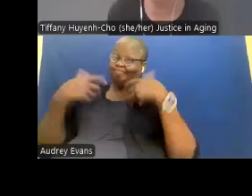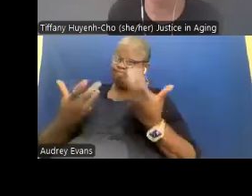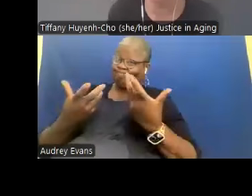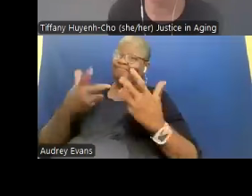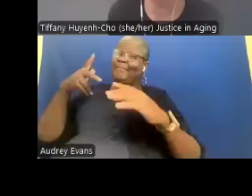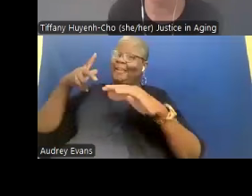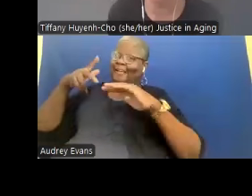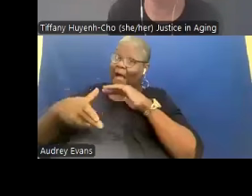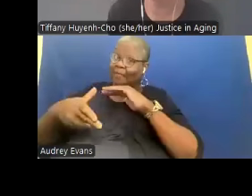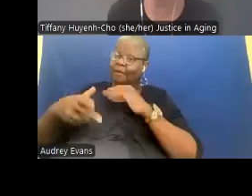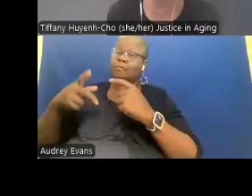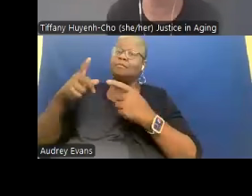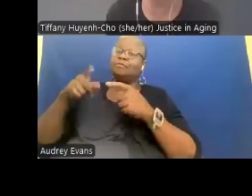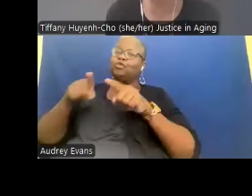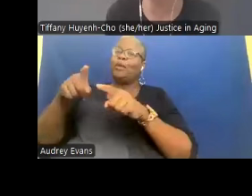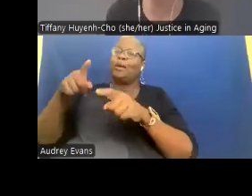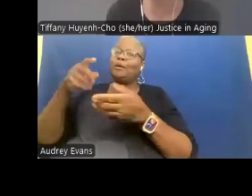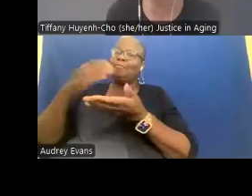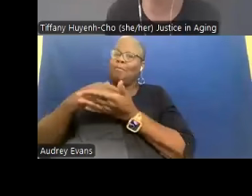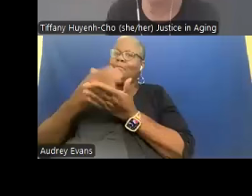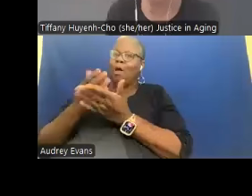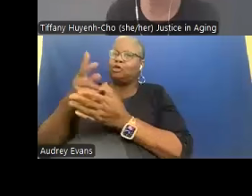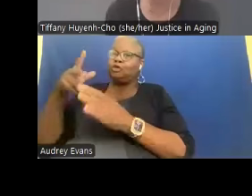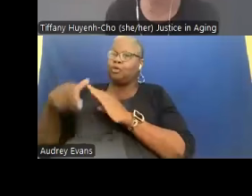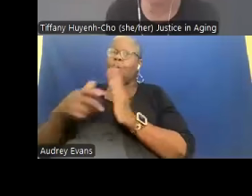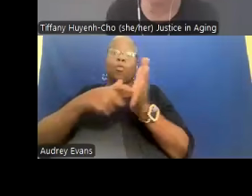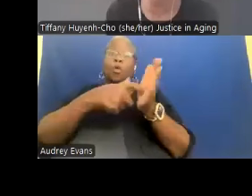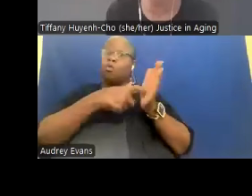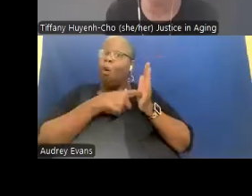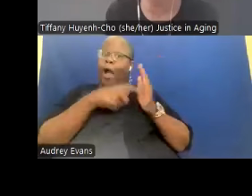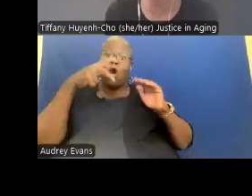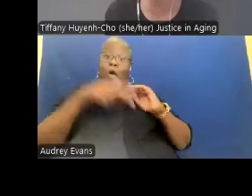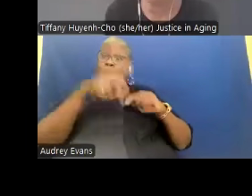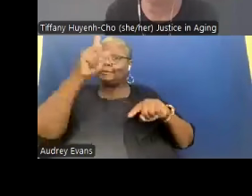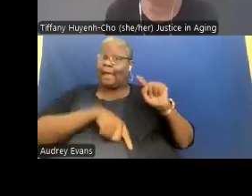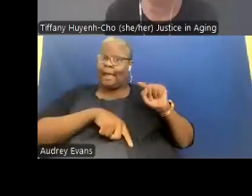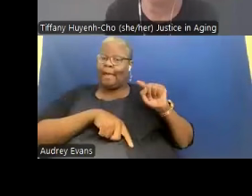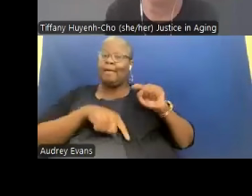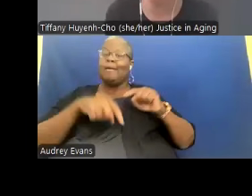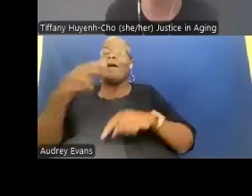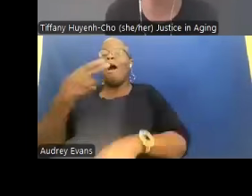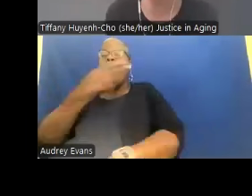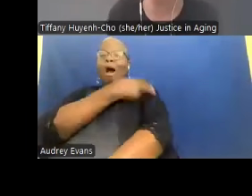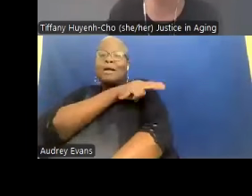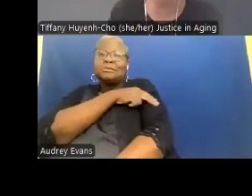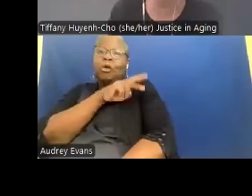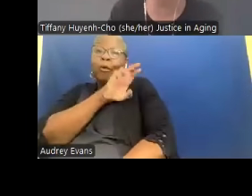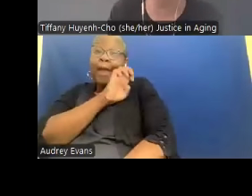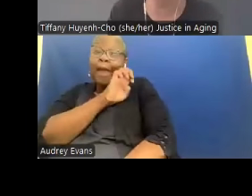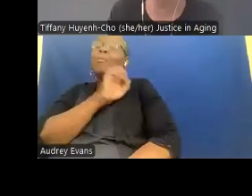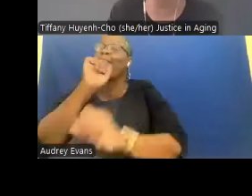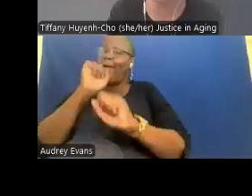benefits during budget shortfalls. States cannot cut required Medicaid services like hospital care, but can